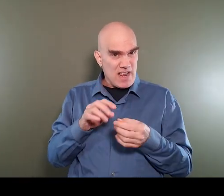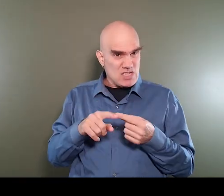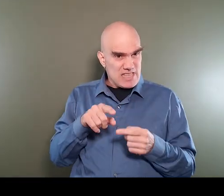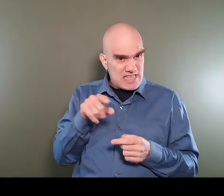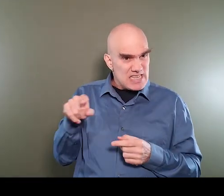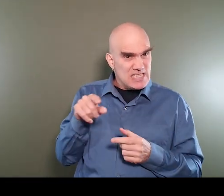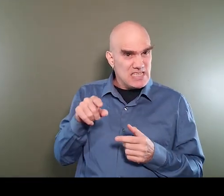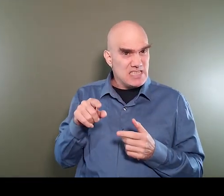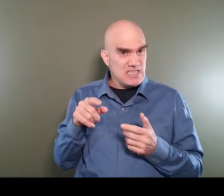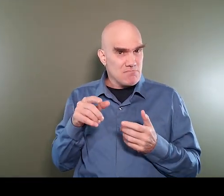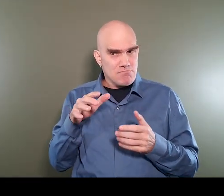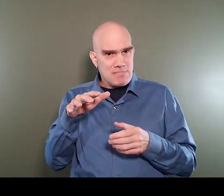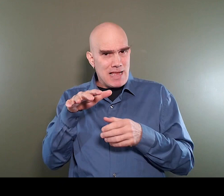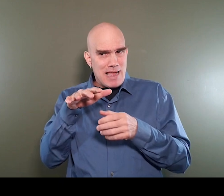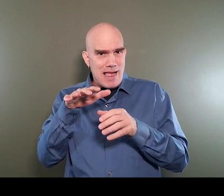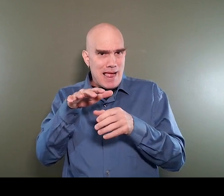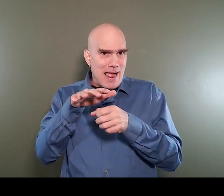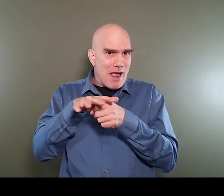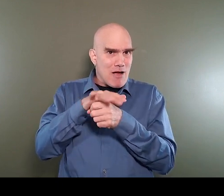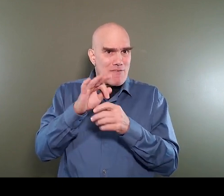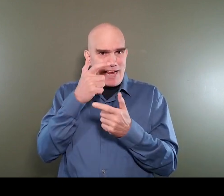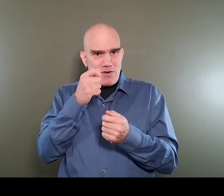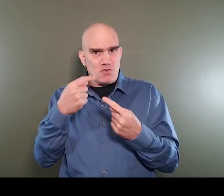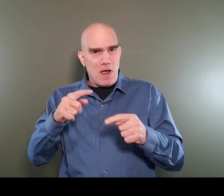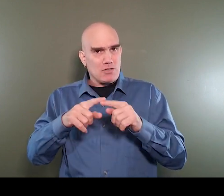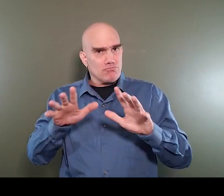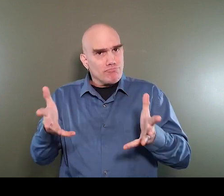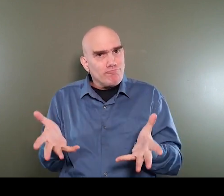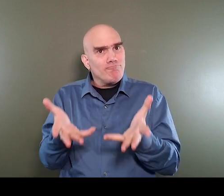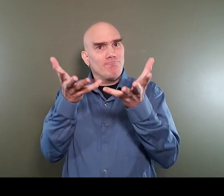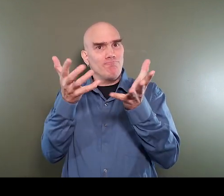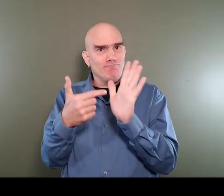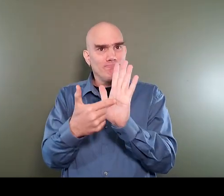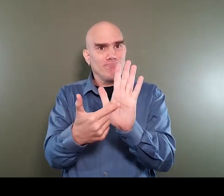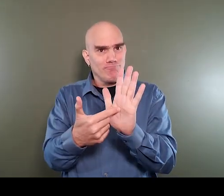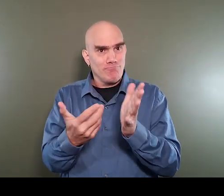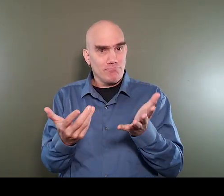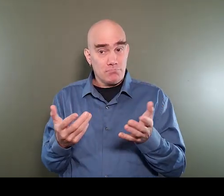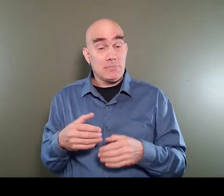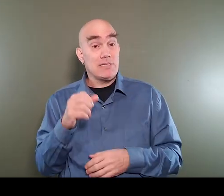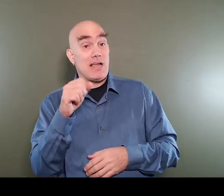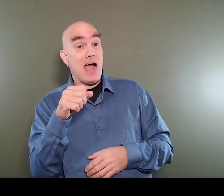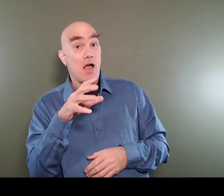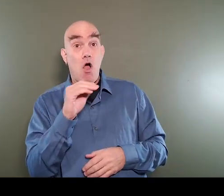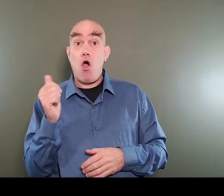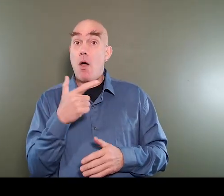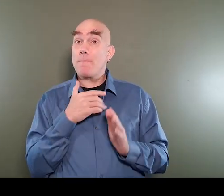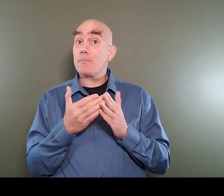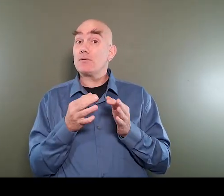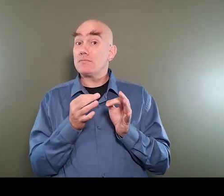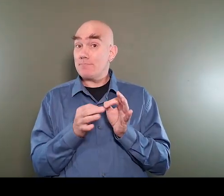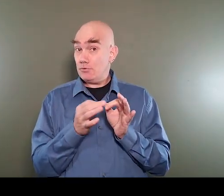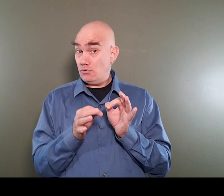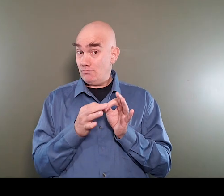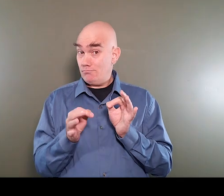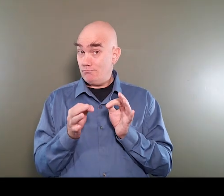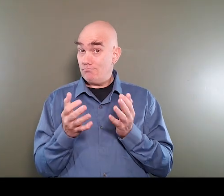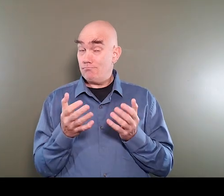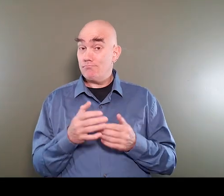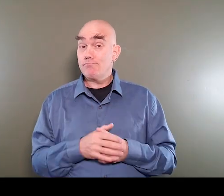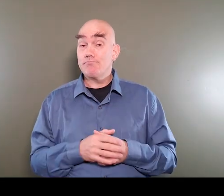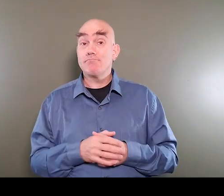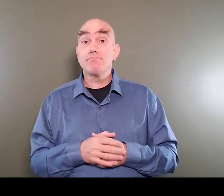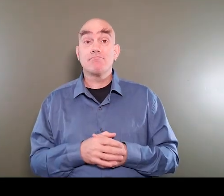actress that's kind of related to these areas of interest that you all are trying to lift up. Yeah, and all of our